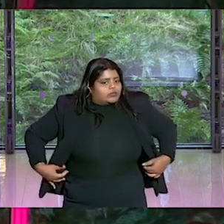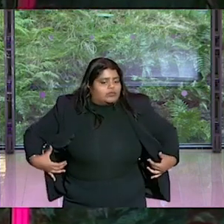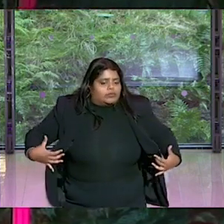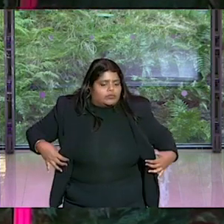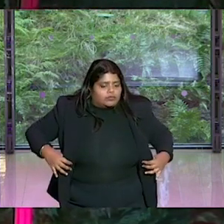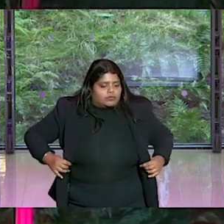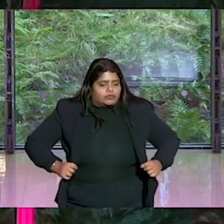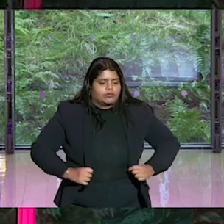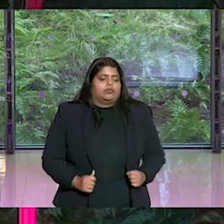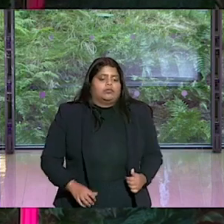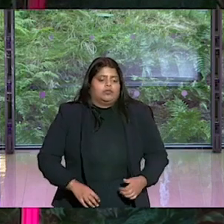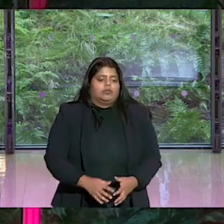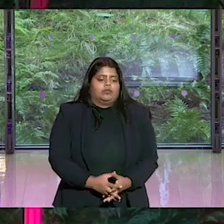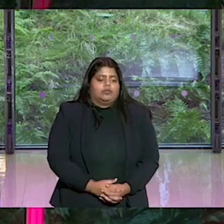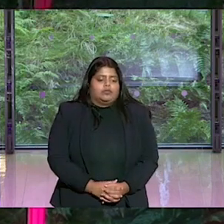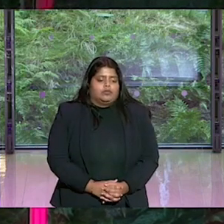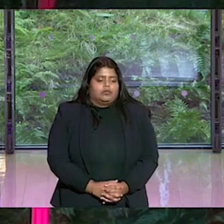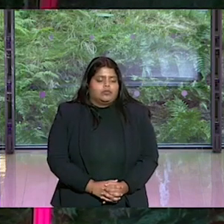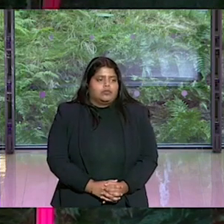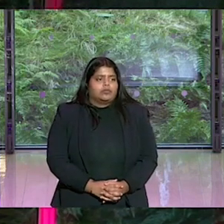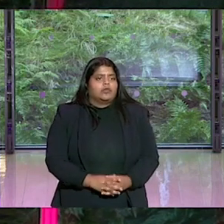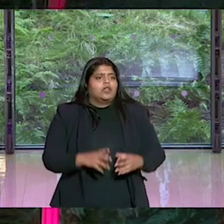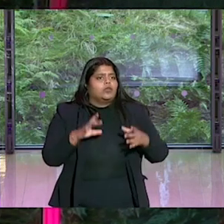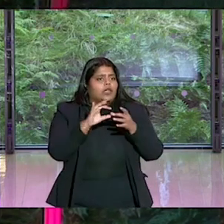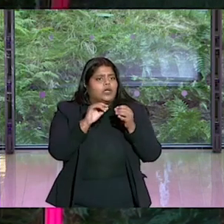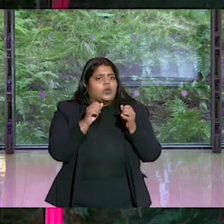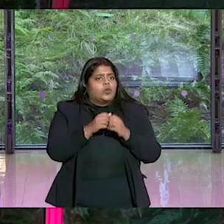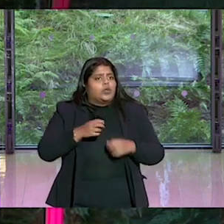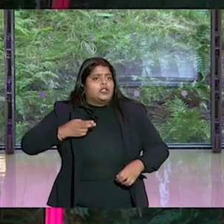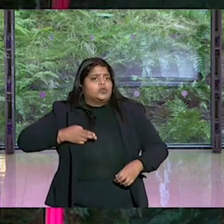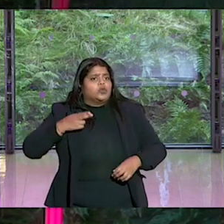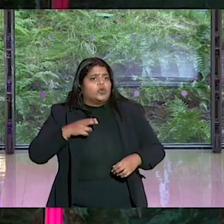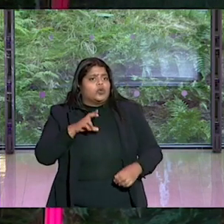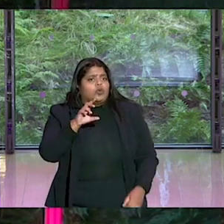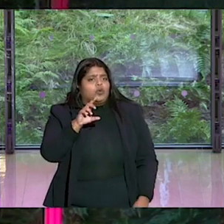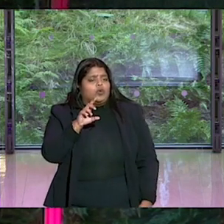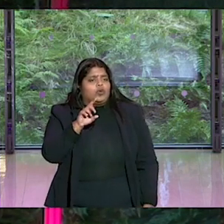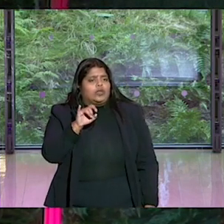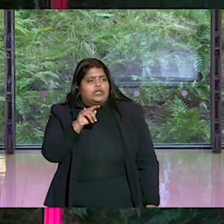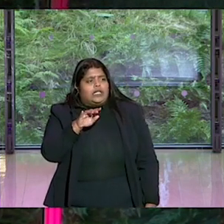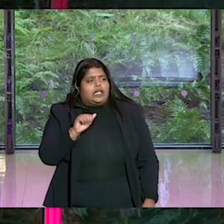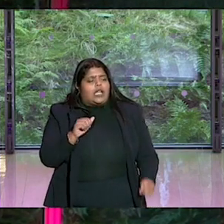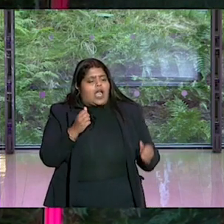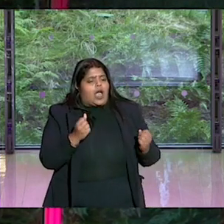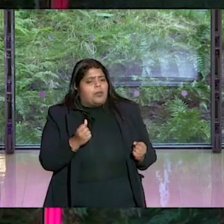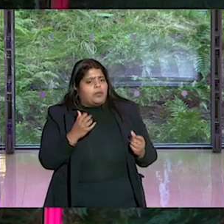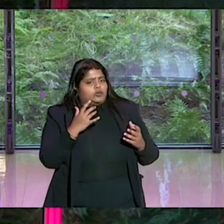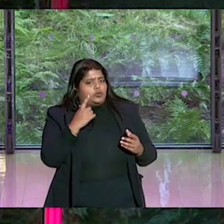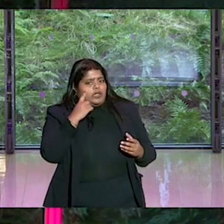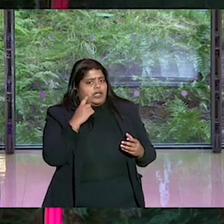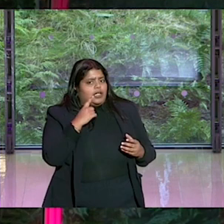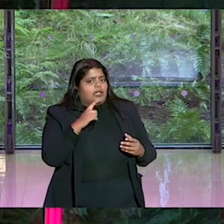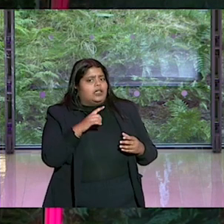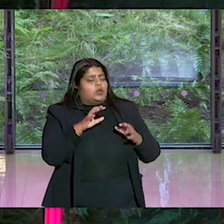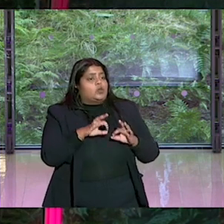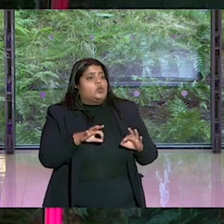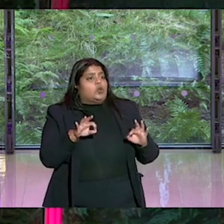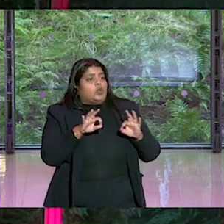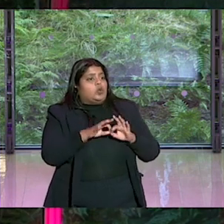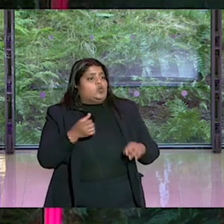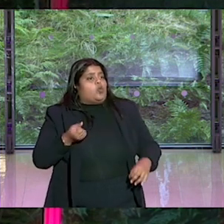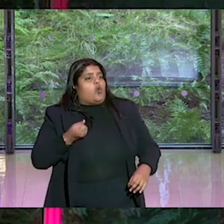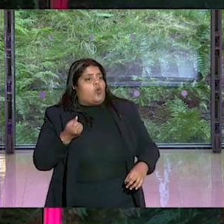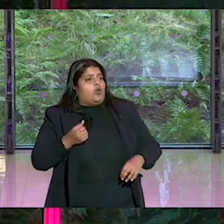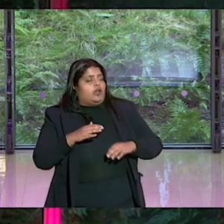Question. Yeah. Regarding historical data, how much do you think is actually worthwhile to hold on to since things have changed